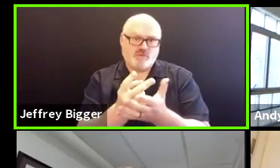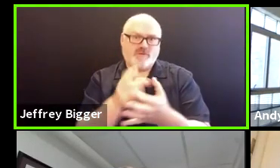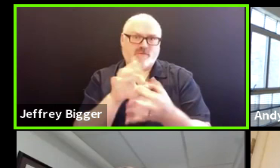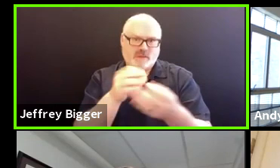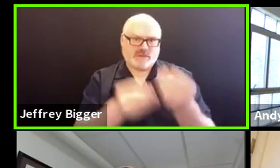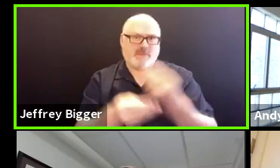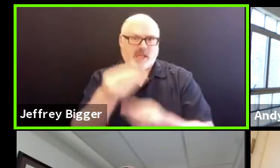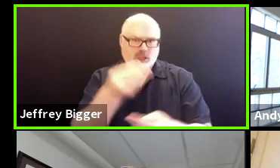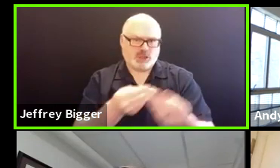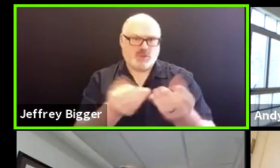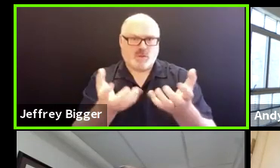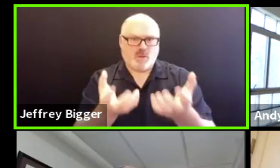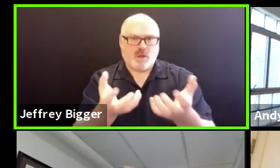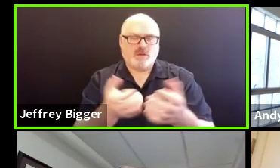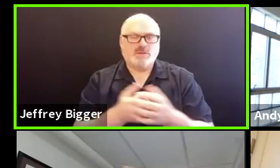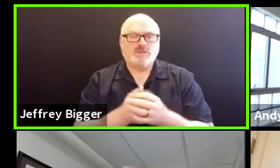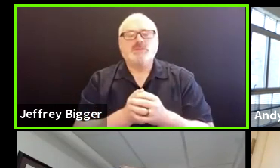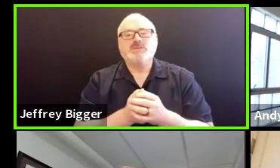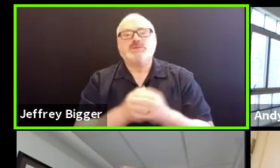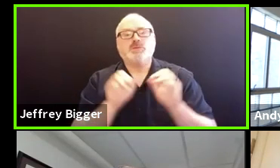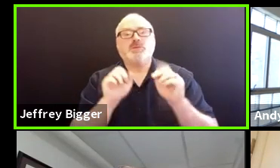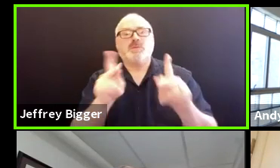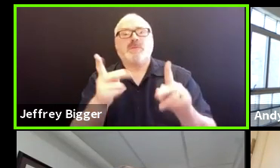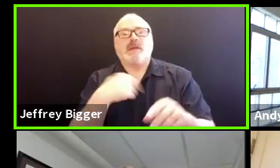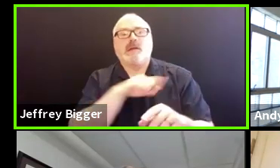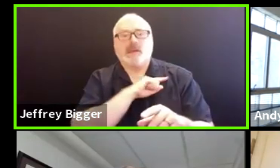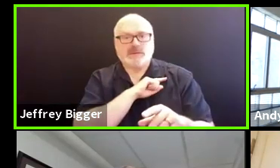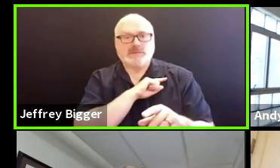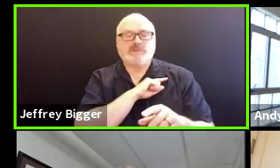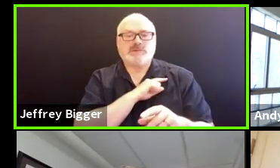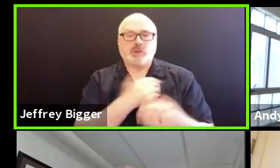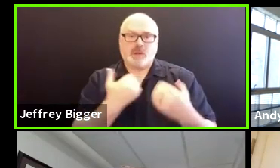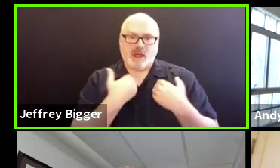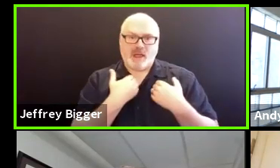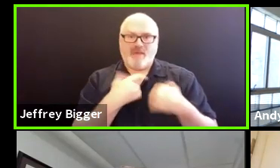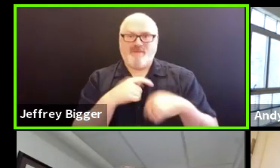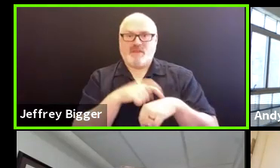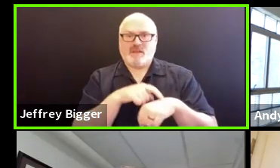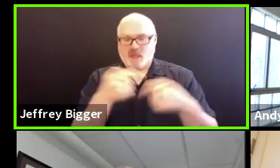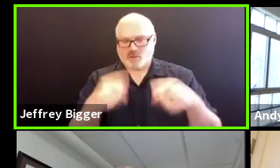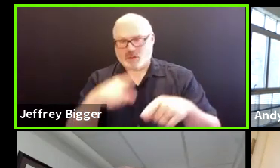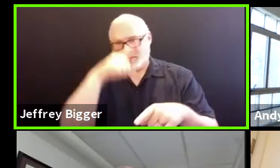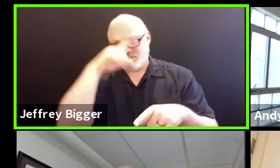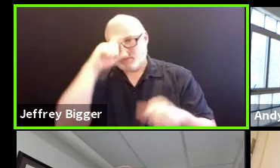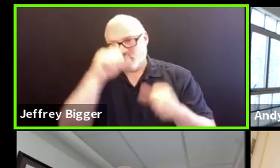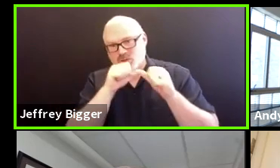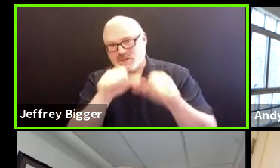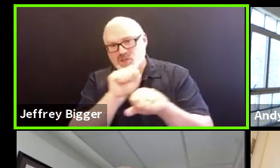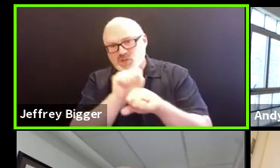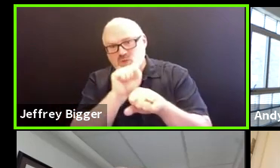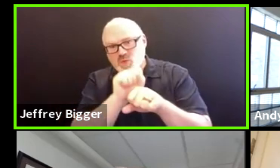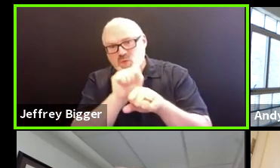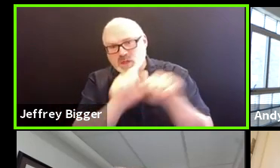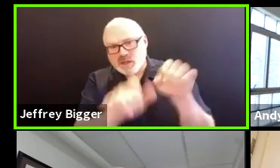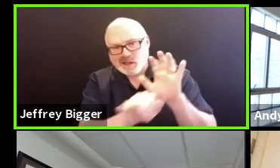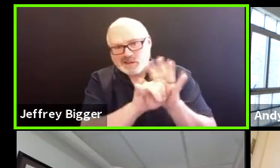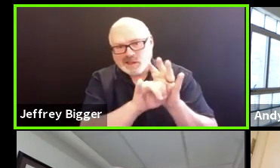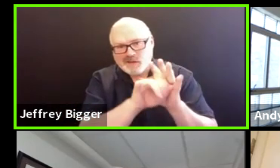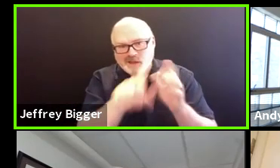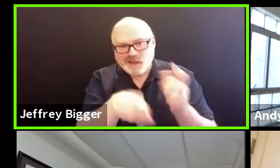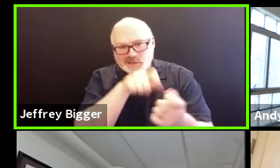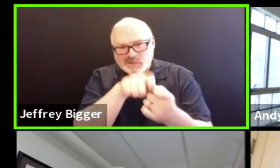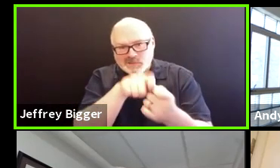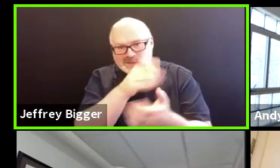budget to allow us to have the time over the summer to continue to work on identifying specific